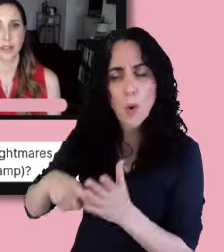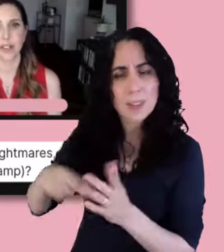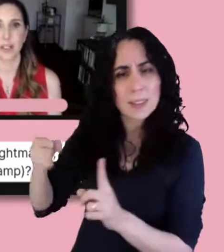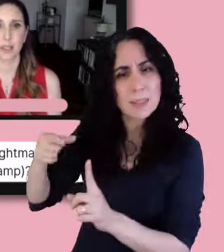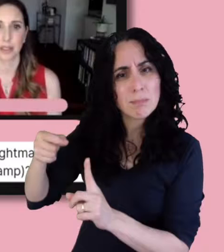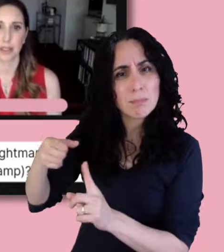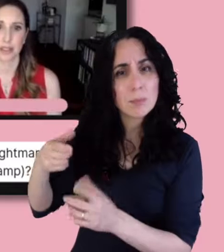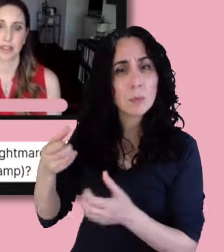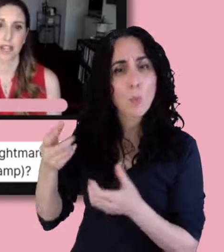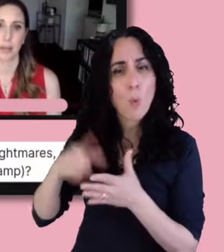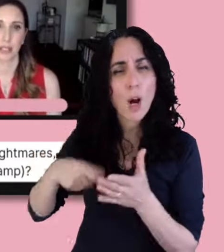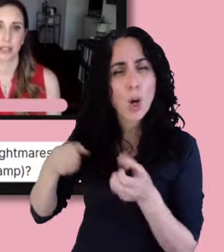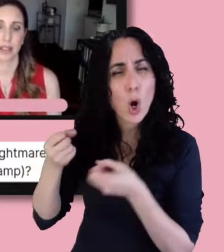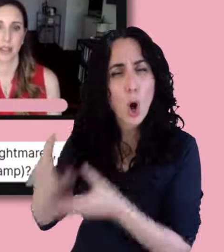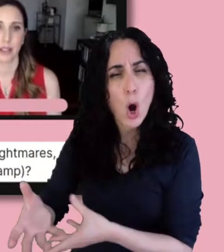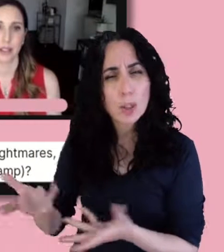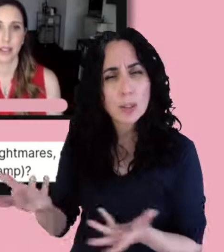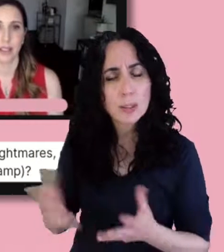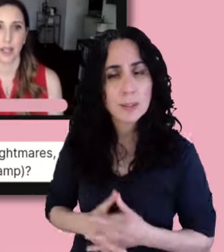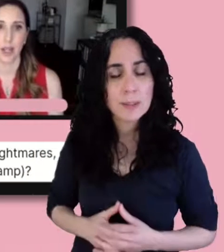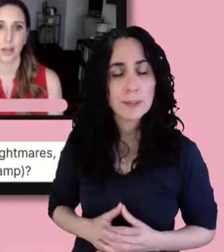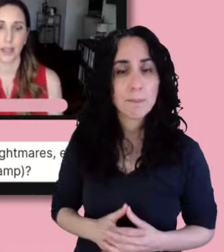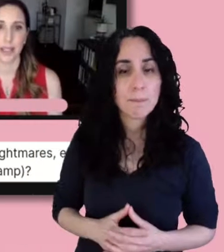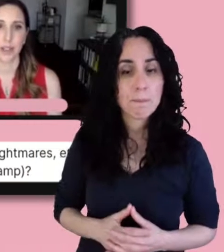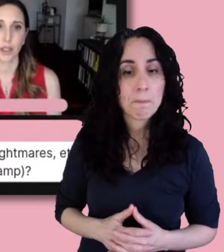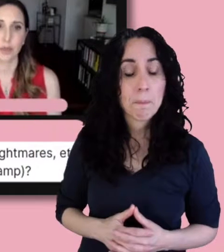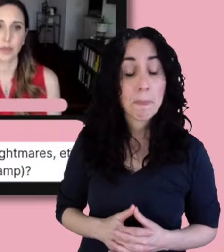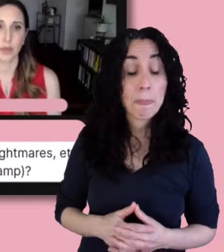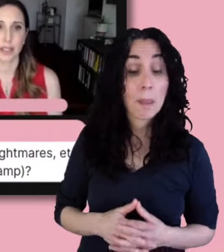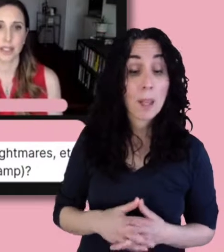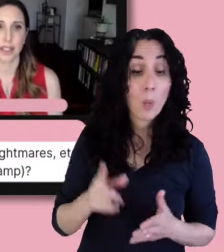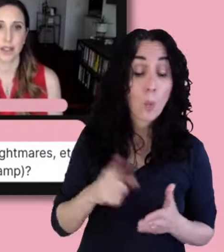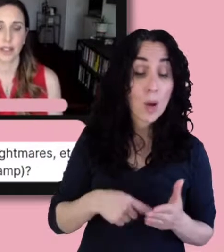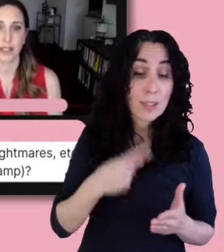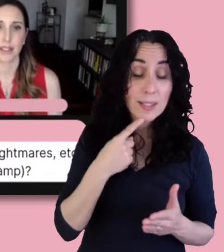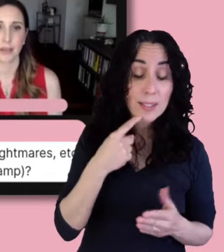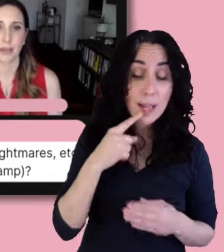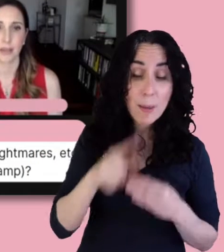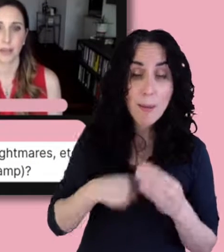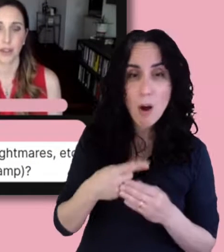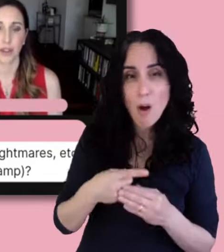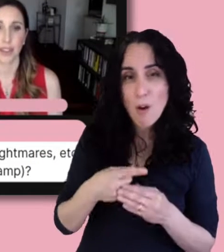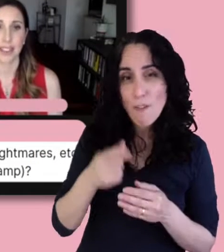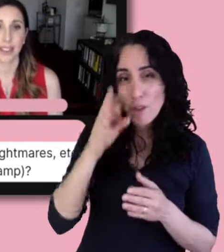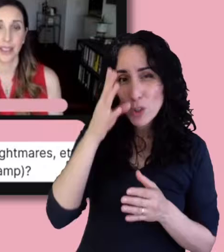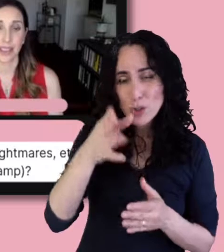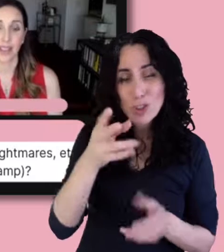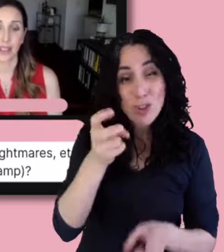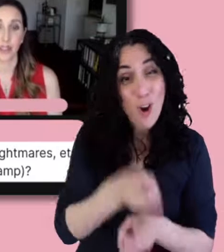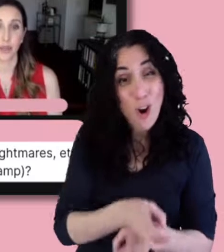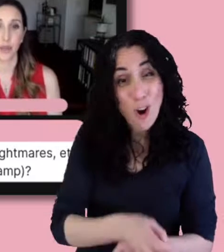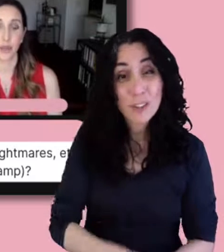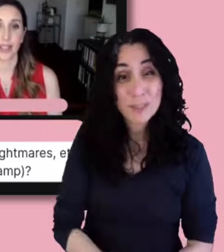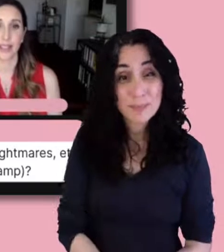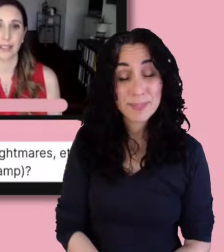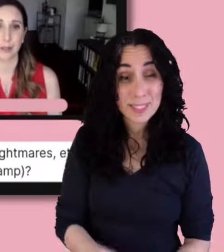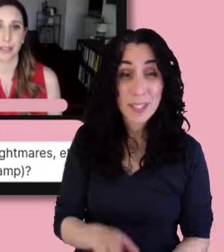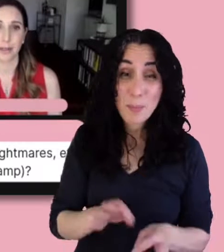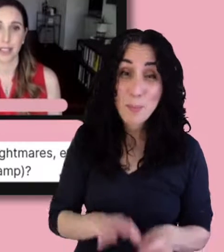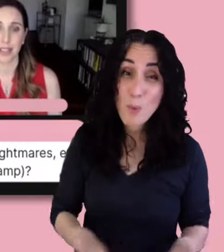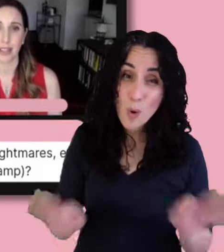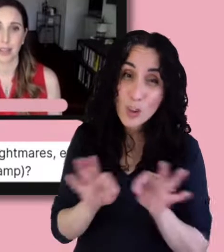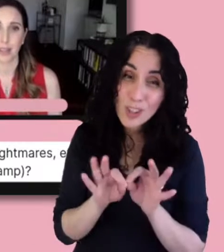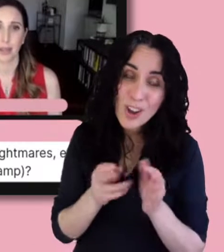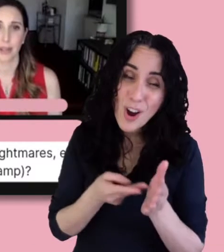is the stimulus that's happening there? In terms of what to tell our kids about the future, that's hard too. And I think being